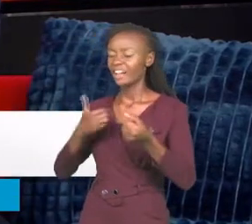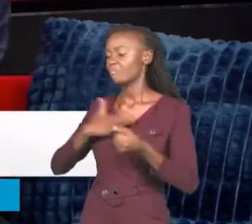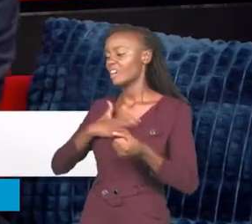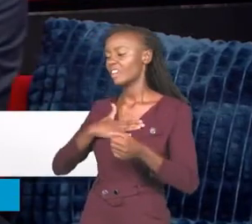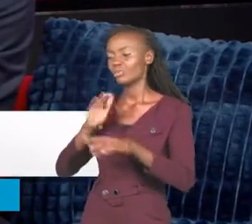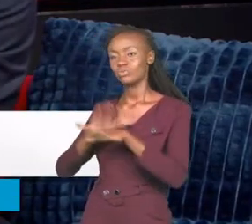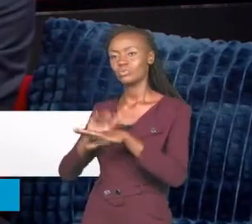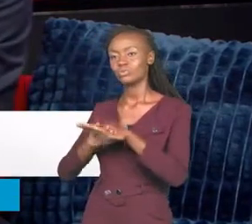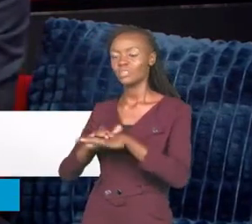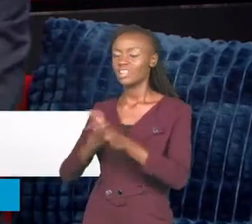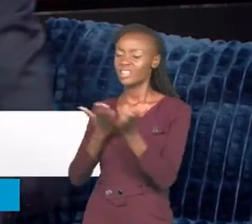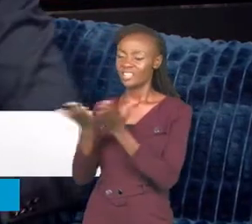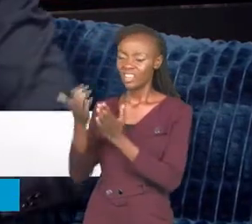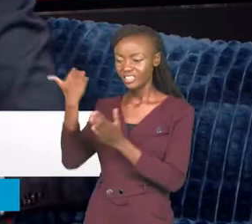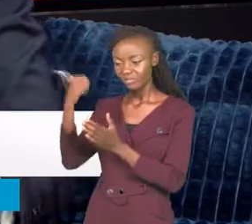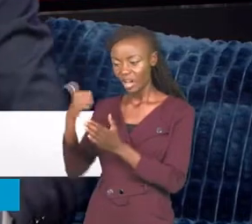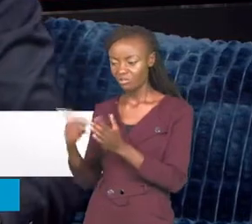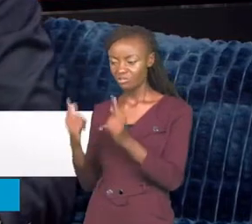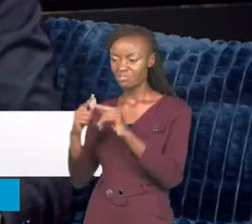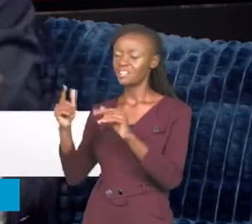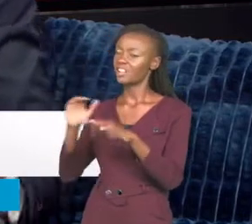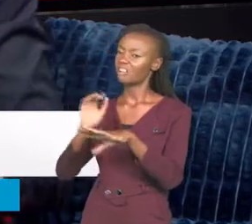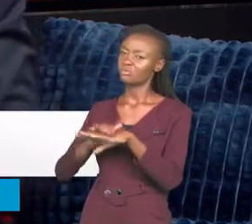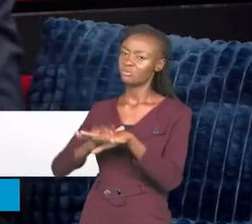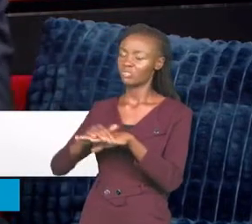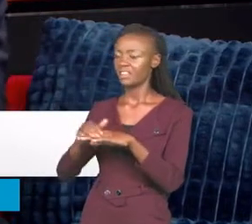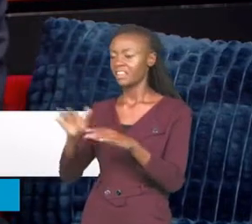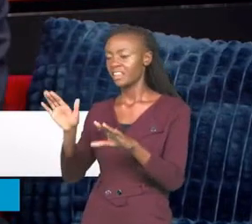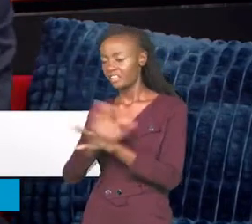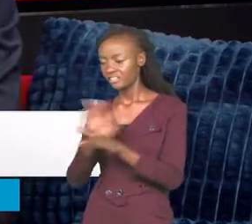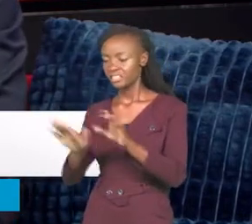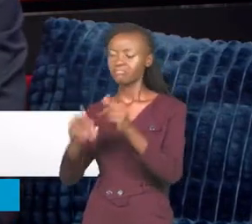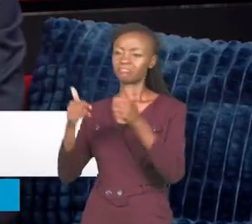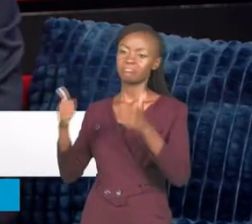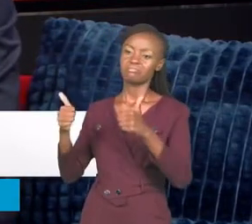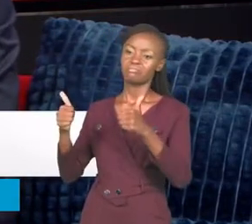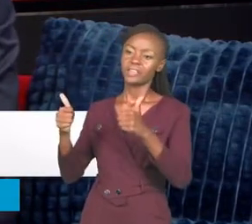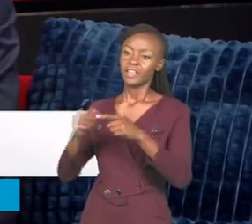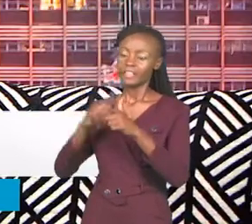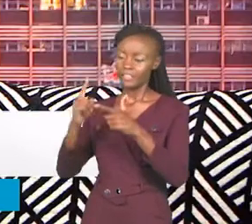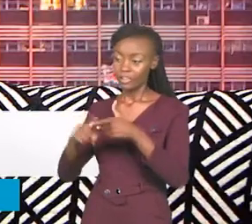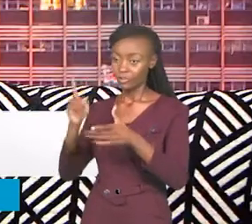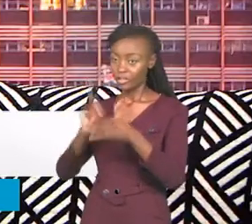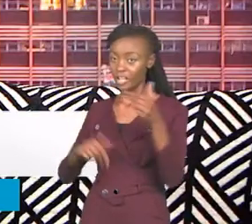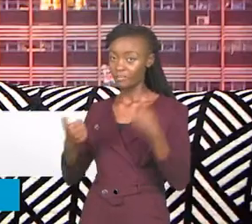no service, no actually, you see these movable parts, nothing. Then, boom. Yes.